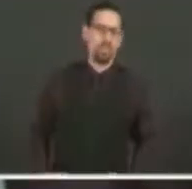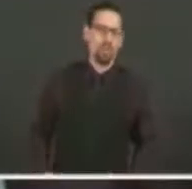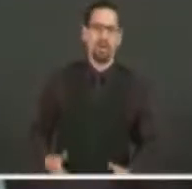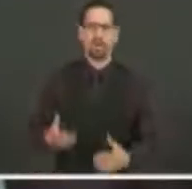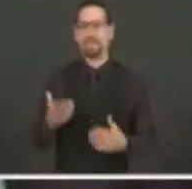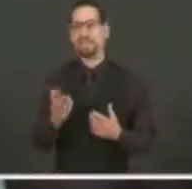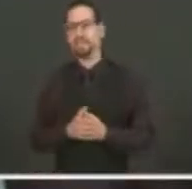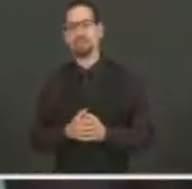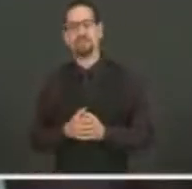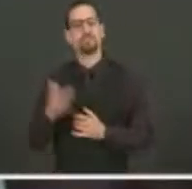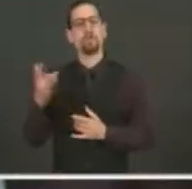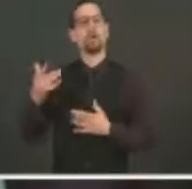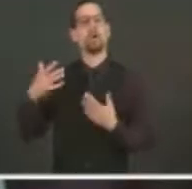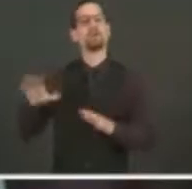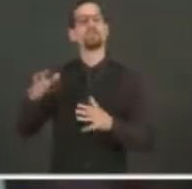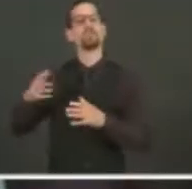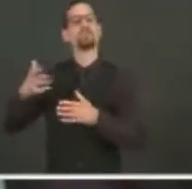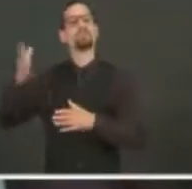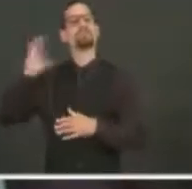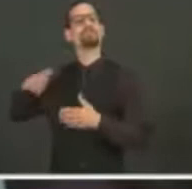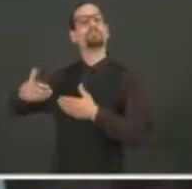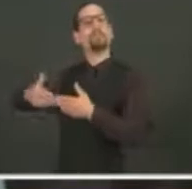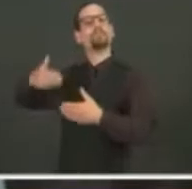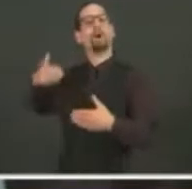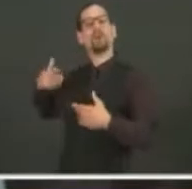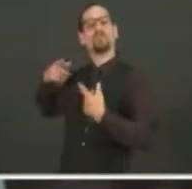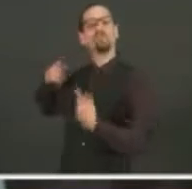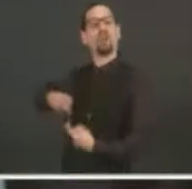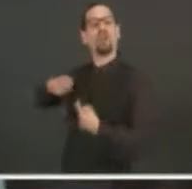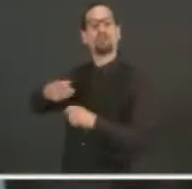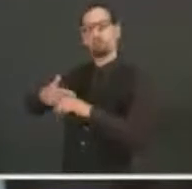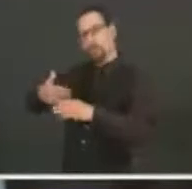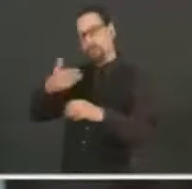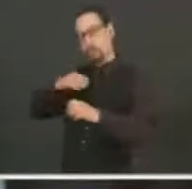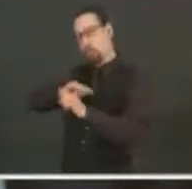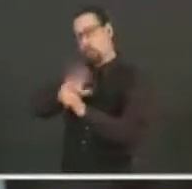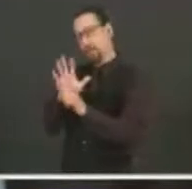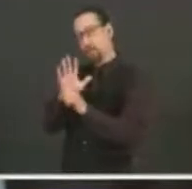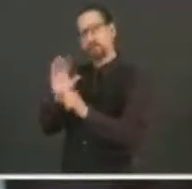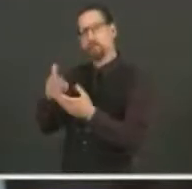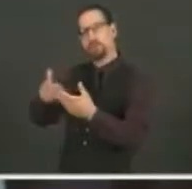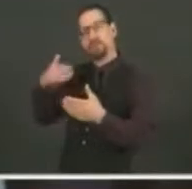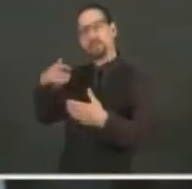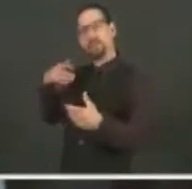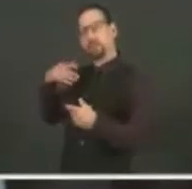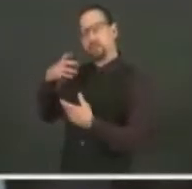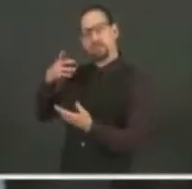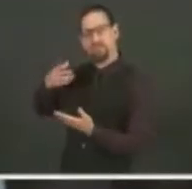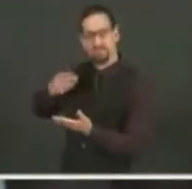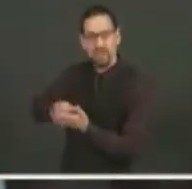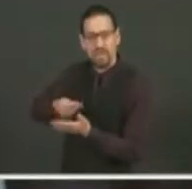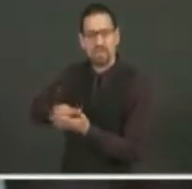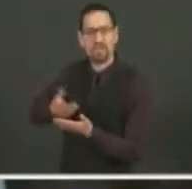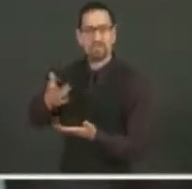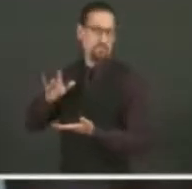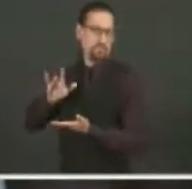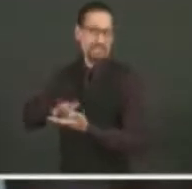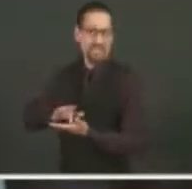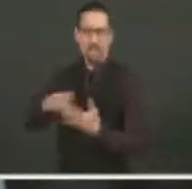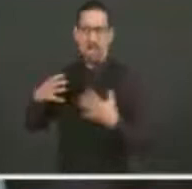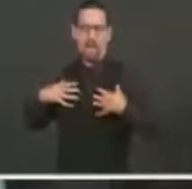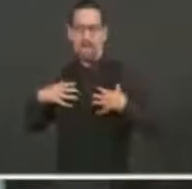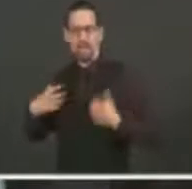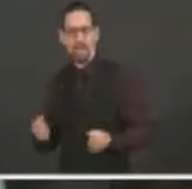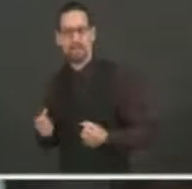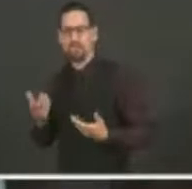already struggling. People who are living paycheck to paycheck, people who are couch surfing because they